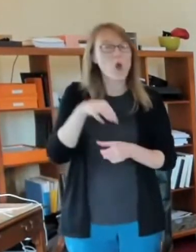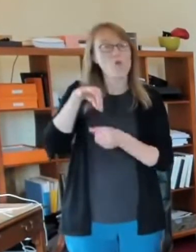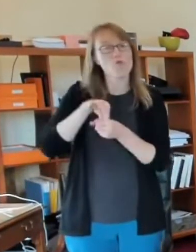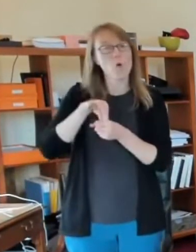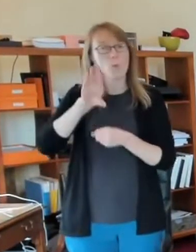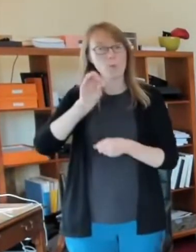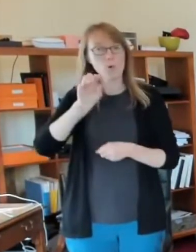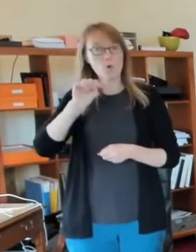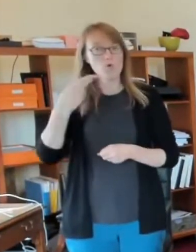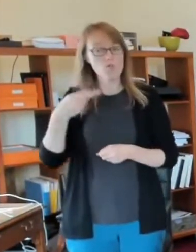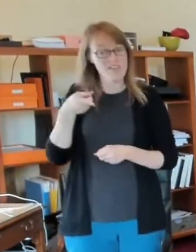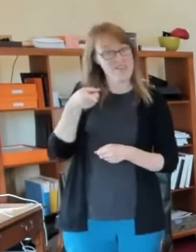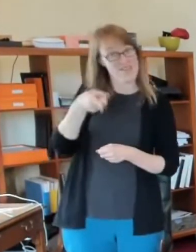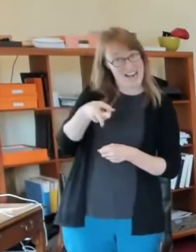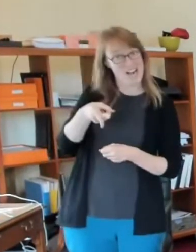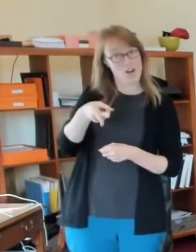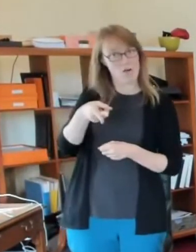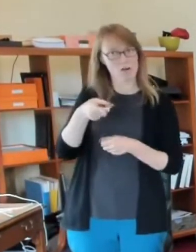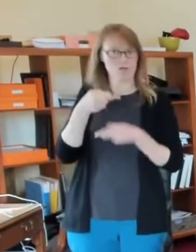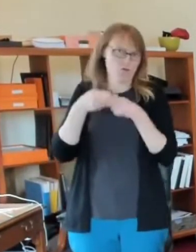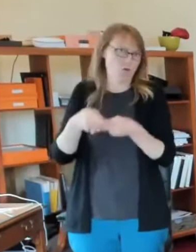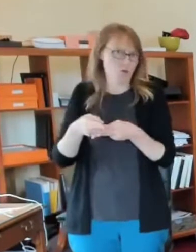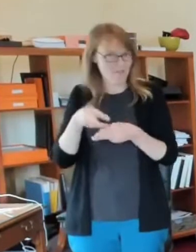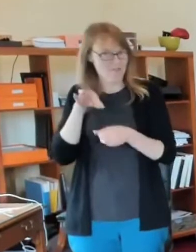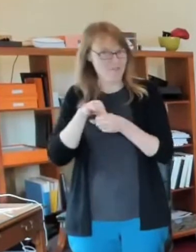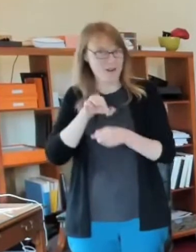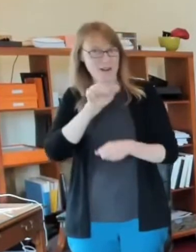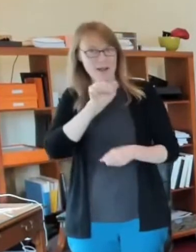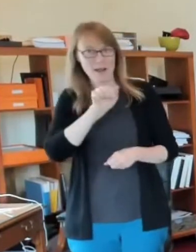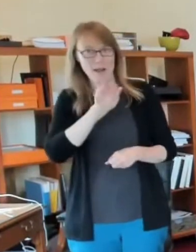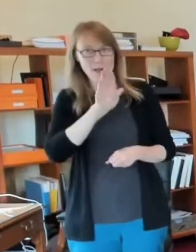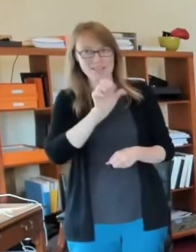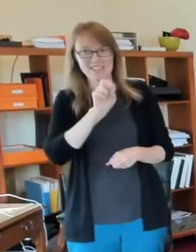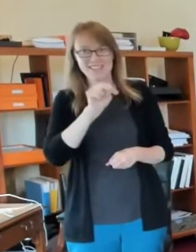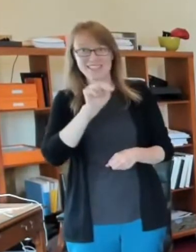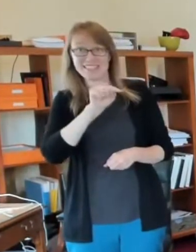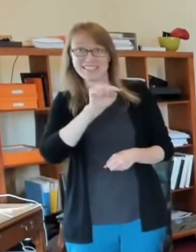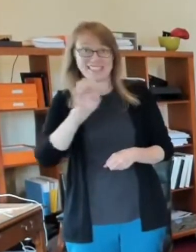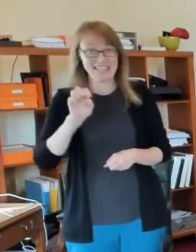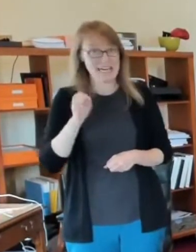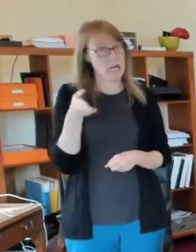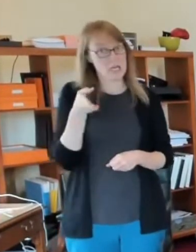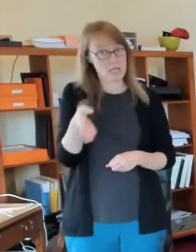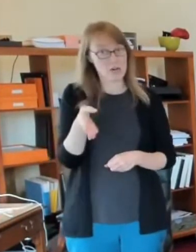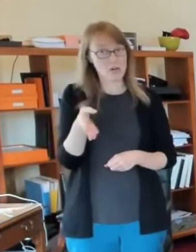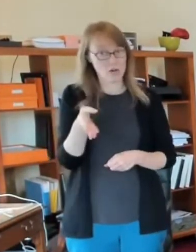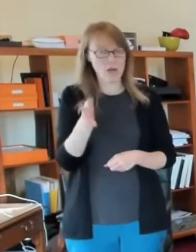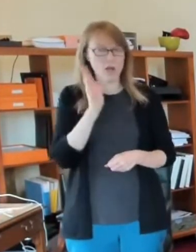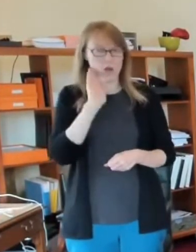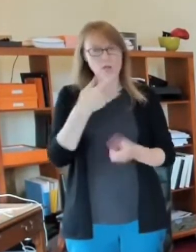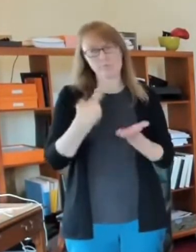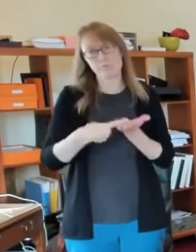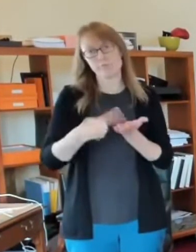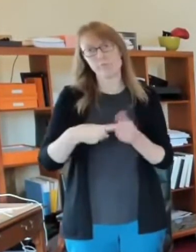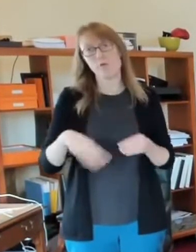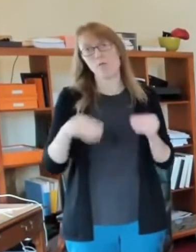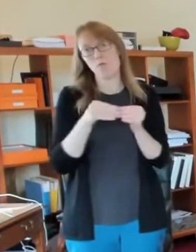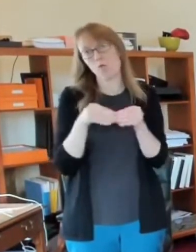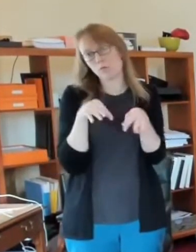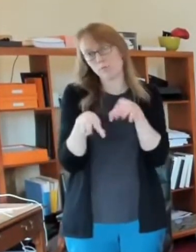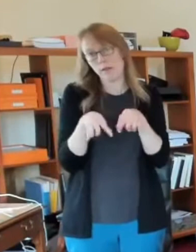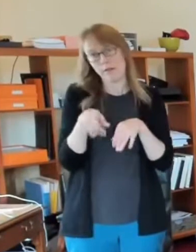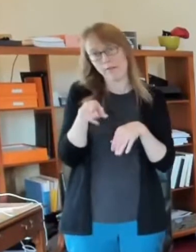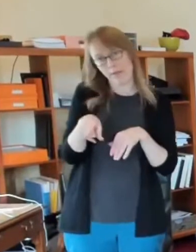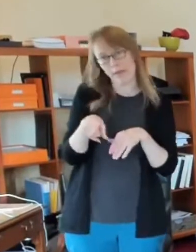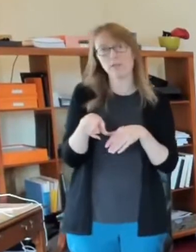and vote absentee there in person. So we'll talk more about that as the next couple of weeks go